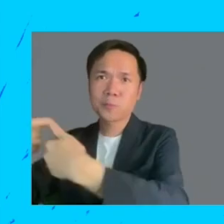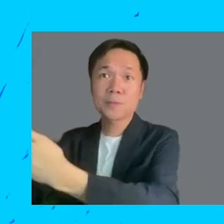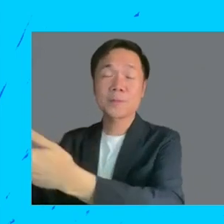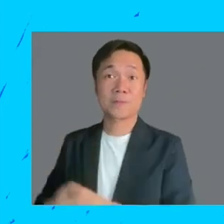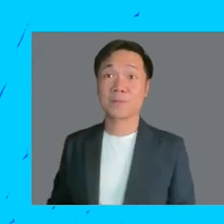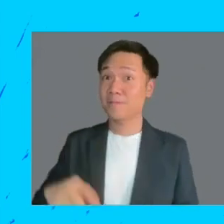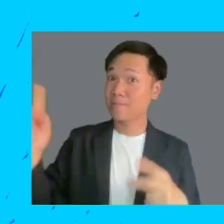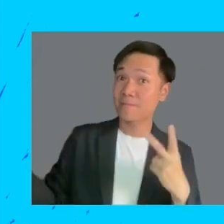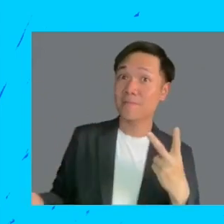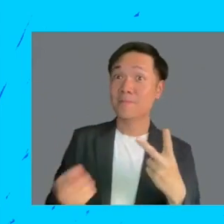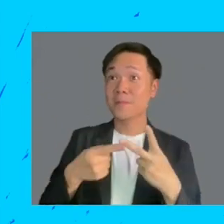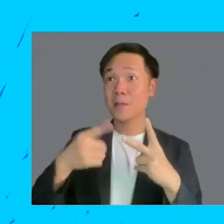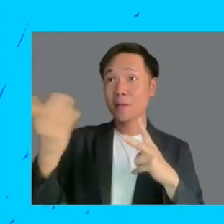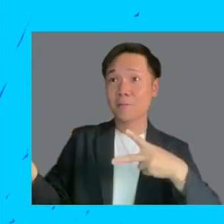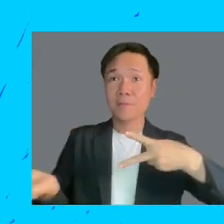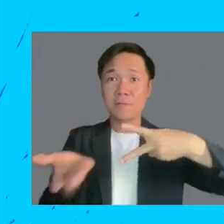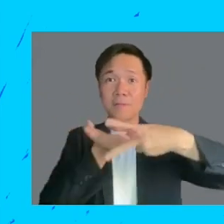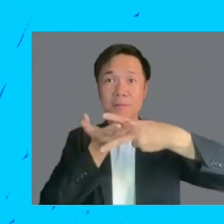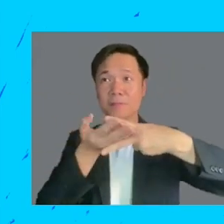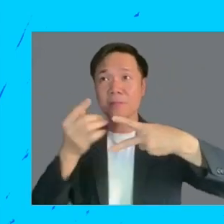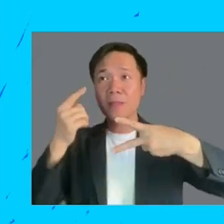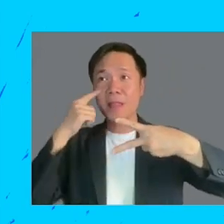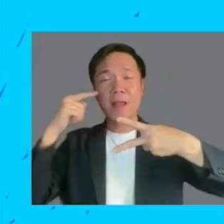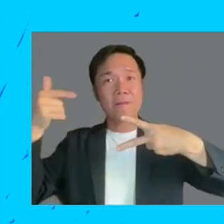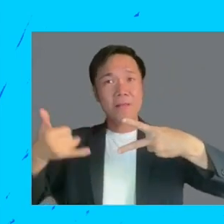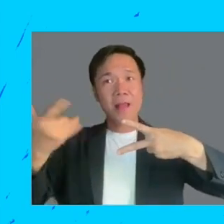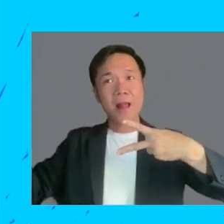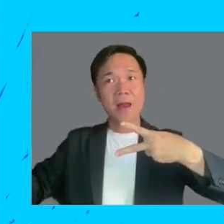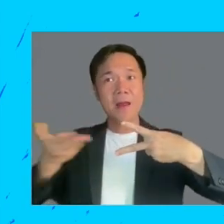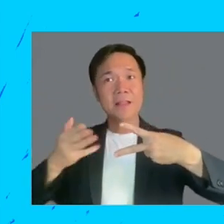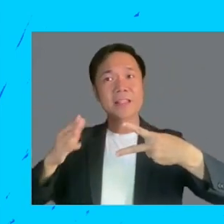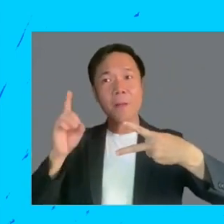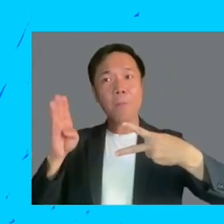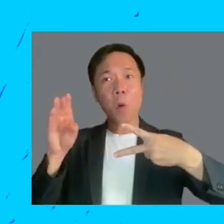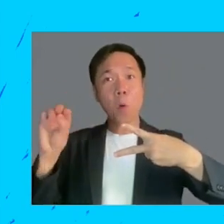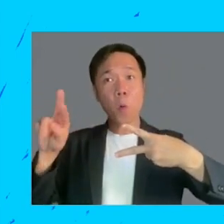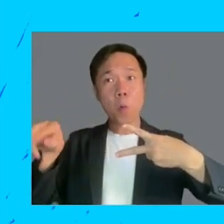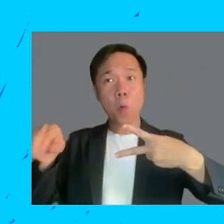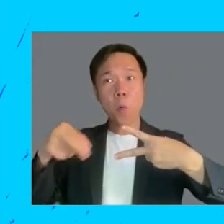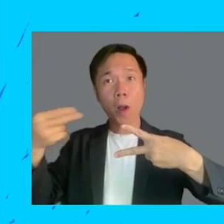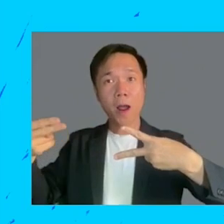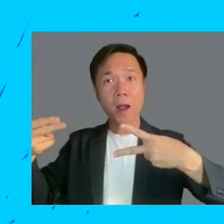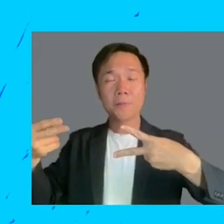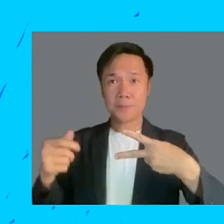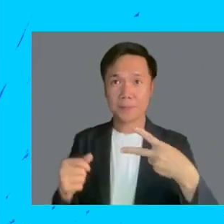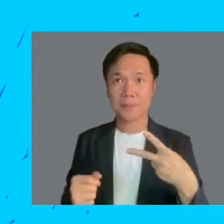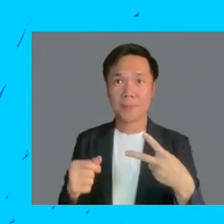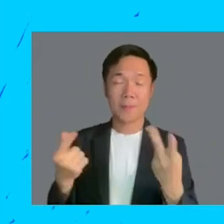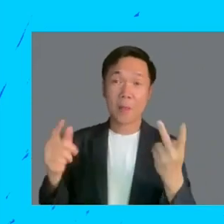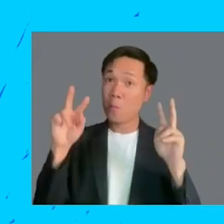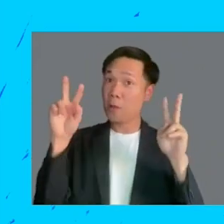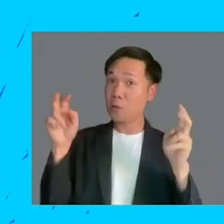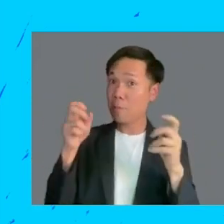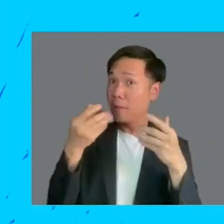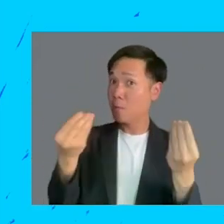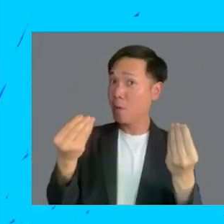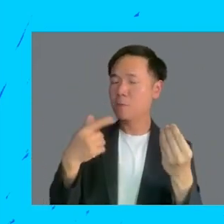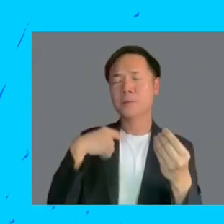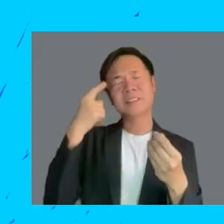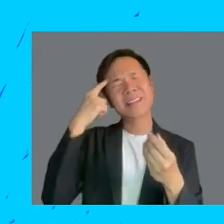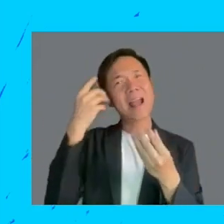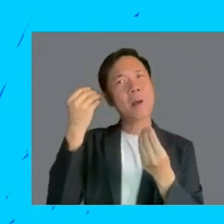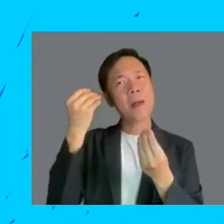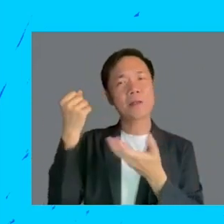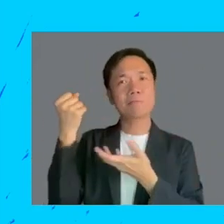by a multi-sectoral panel facilitated by myself and Deborah. And in our discussion, we'll address financial and